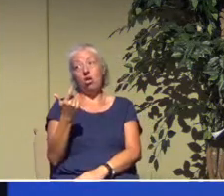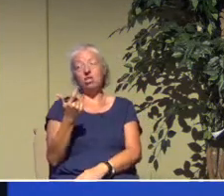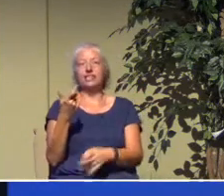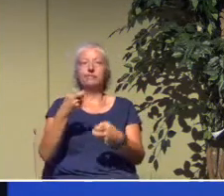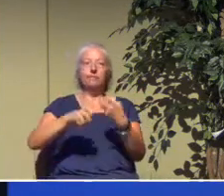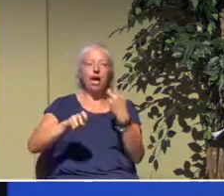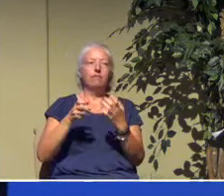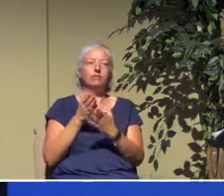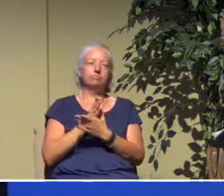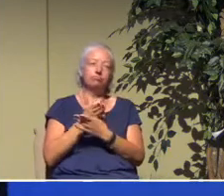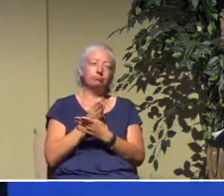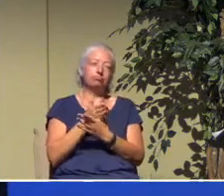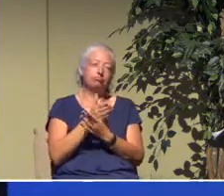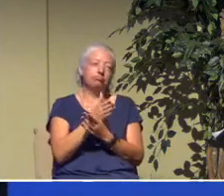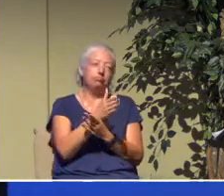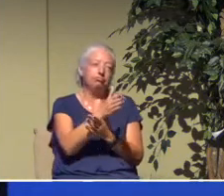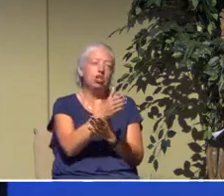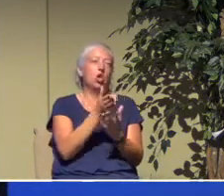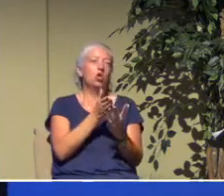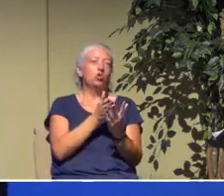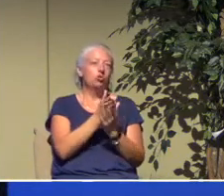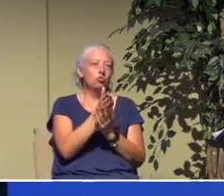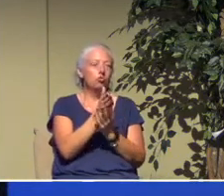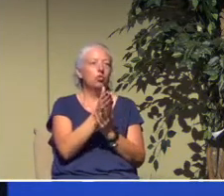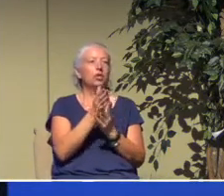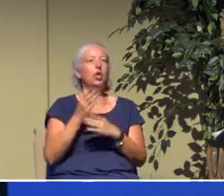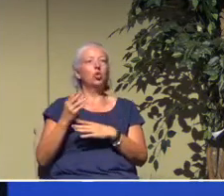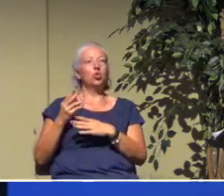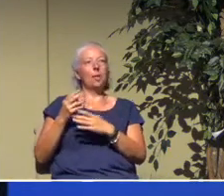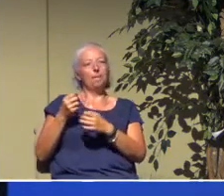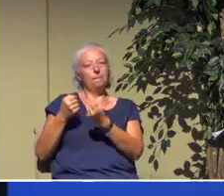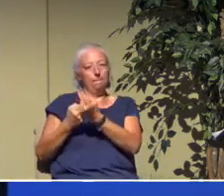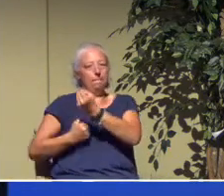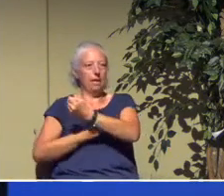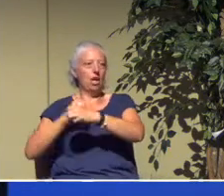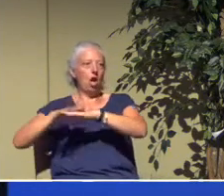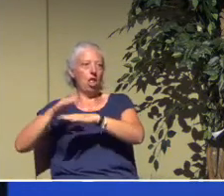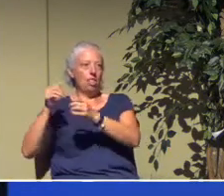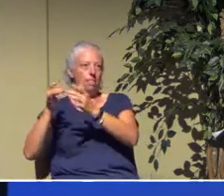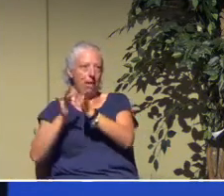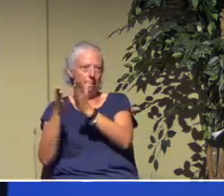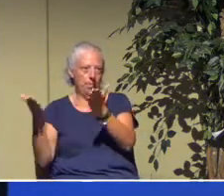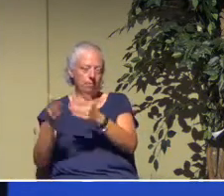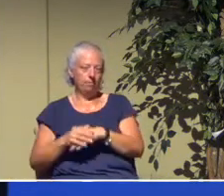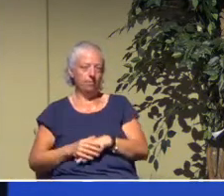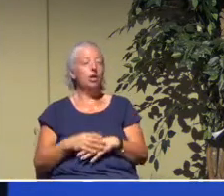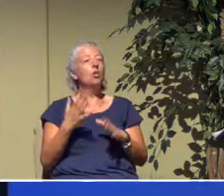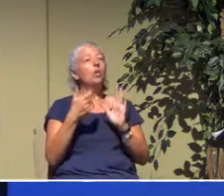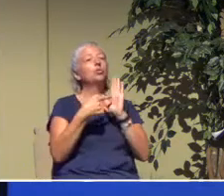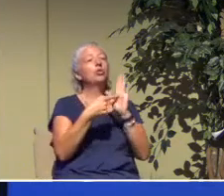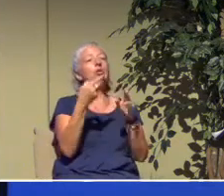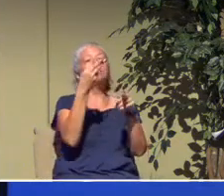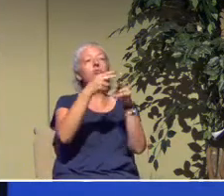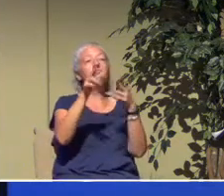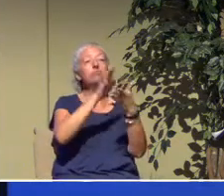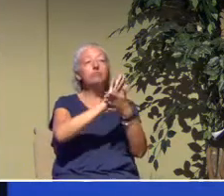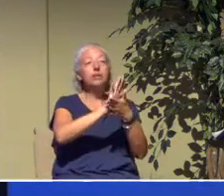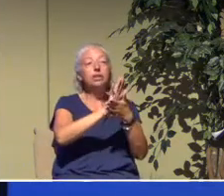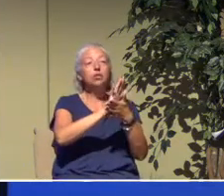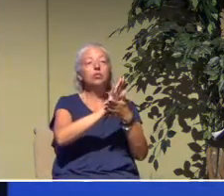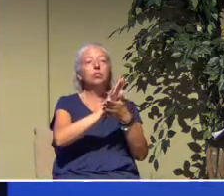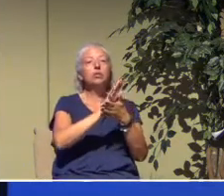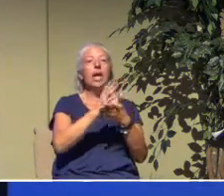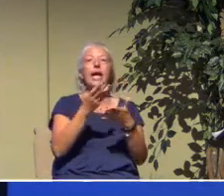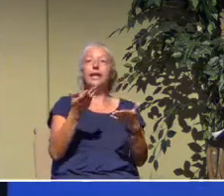this biblically and soundly. So we'd like to show you a brief clip and really extend